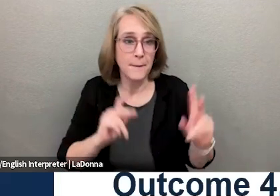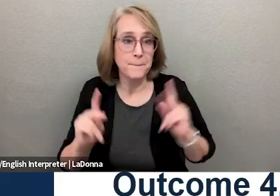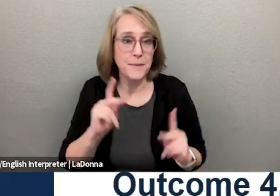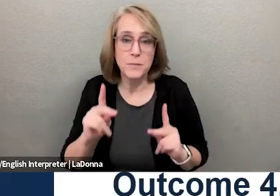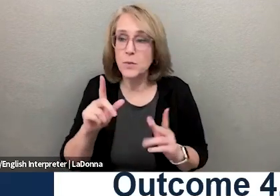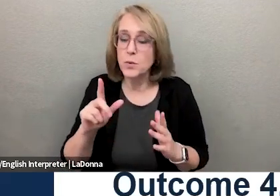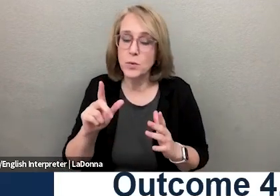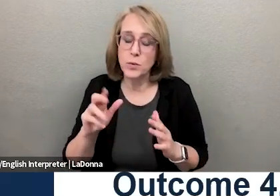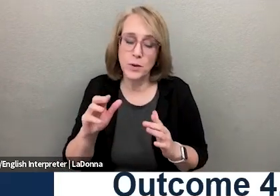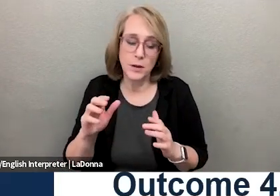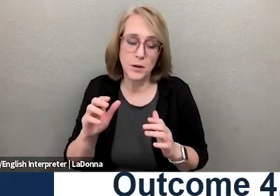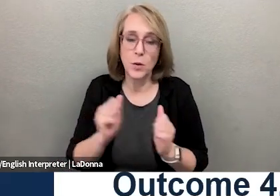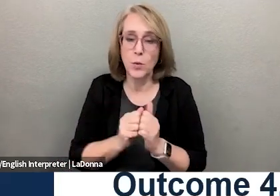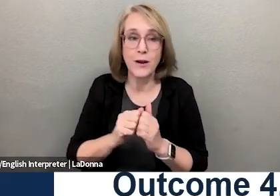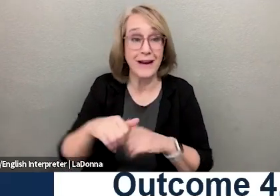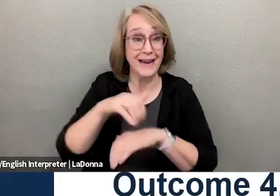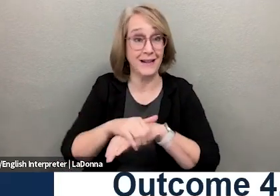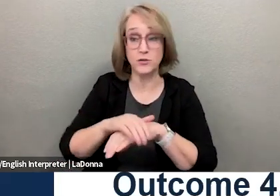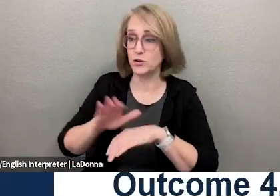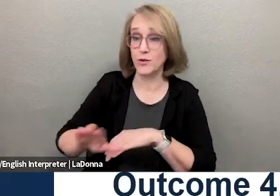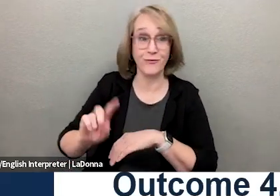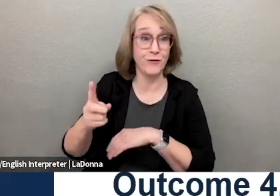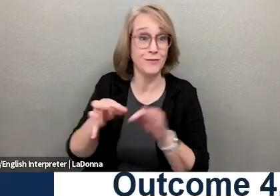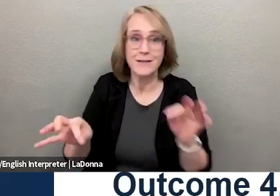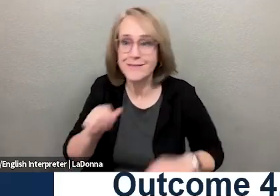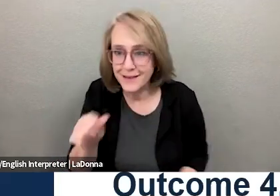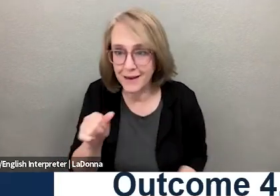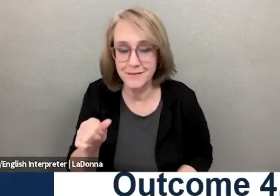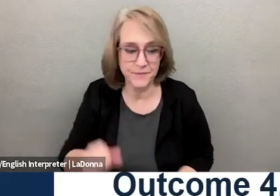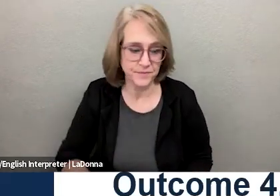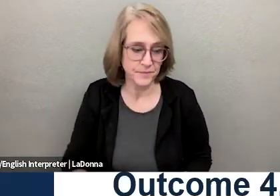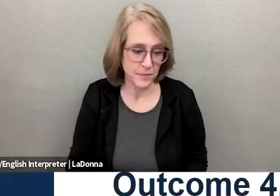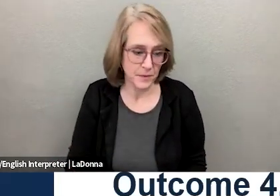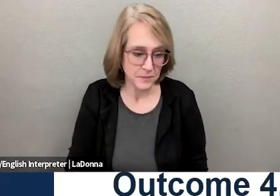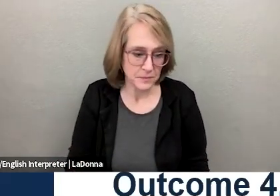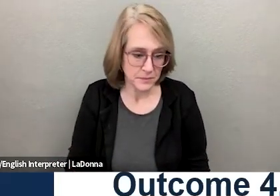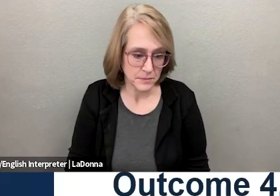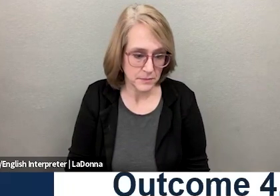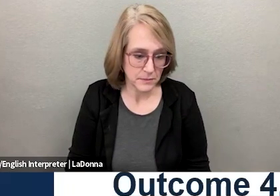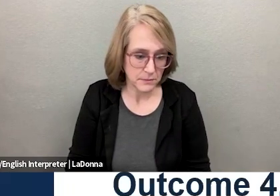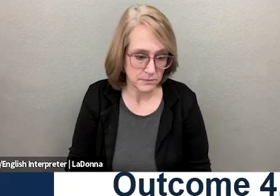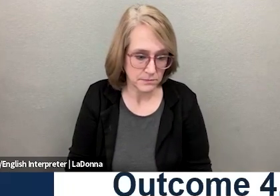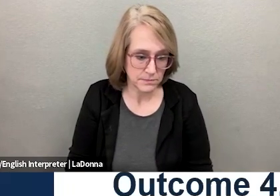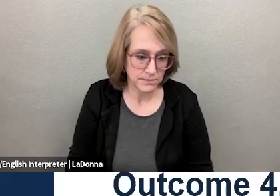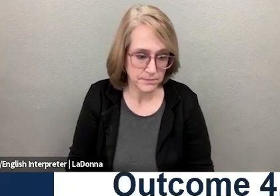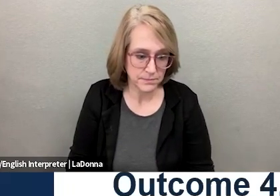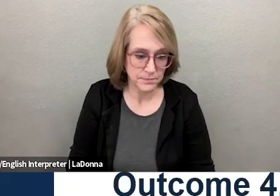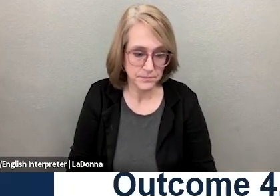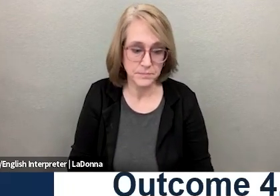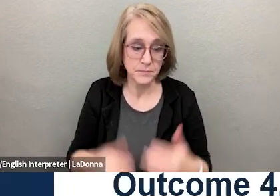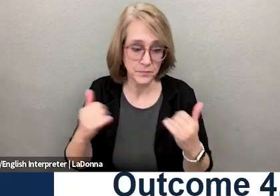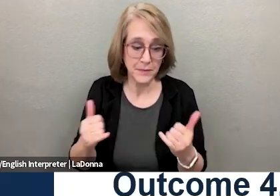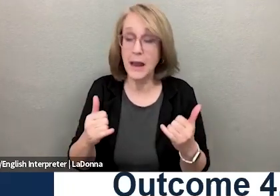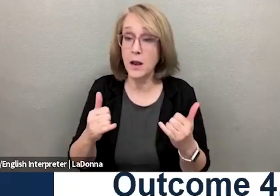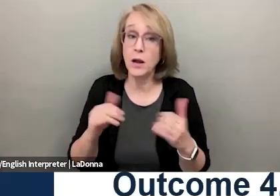people where English is not their first language. So thank you so much. And I'll pass it back to you,